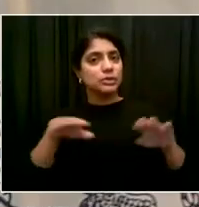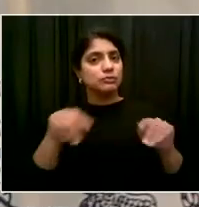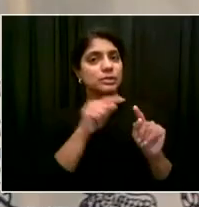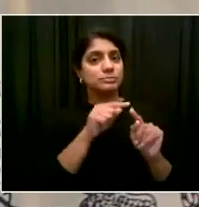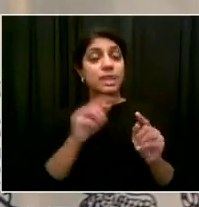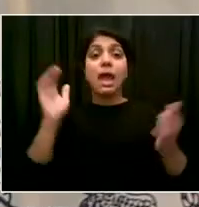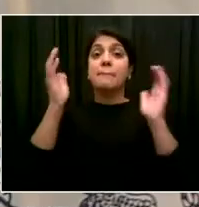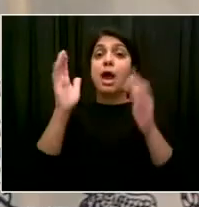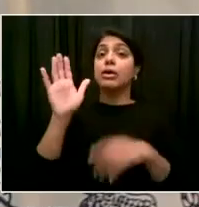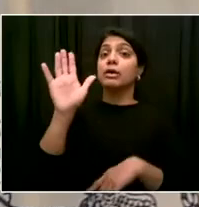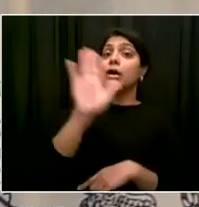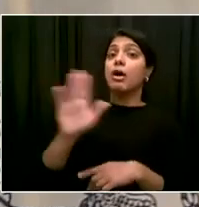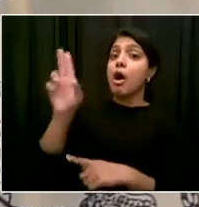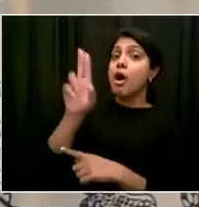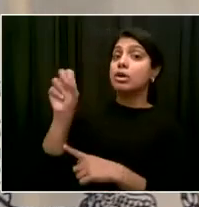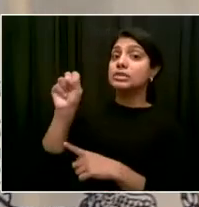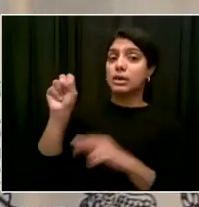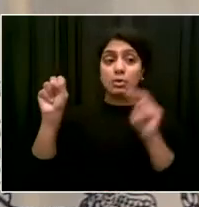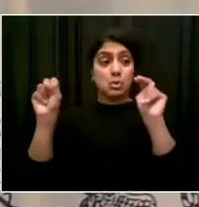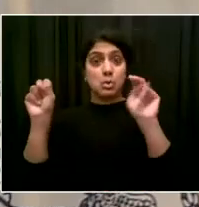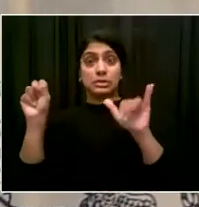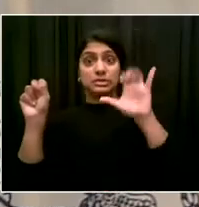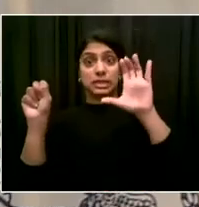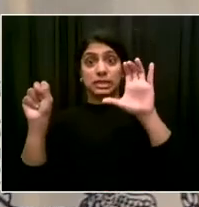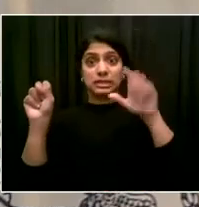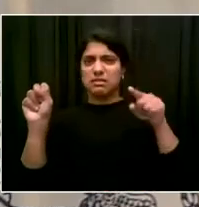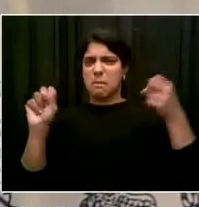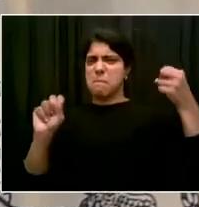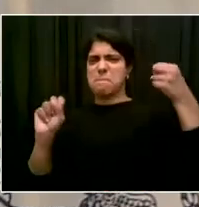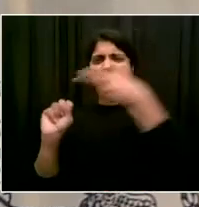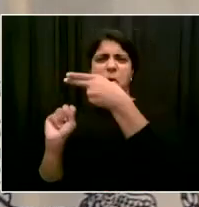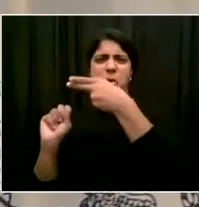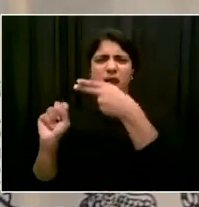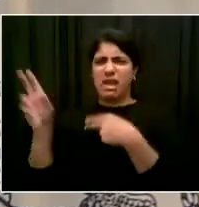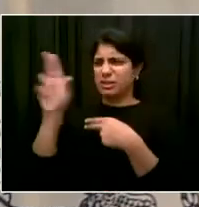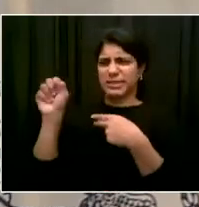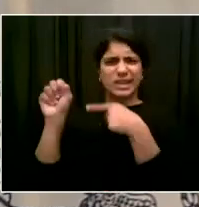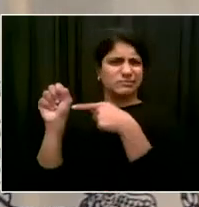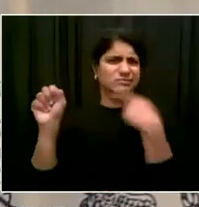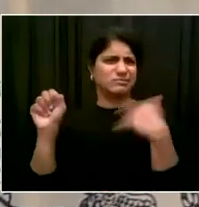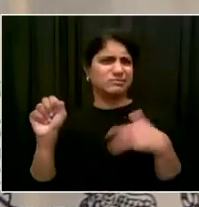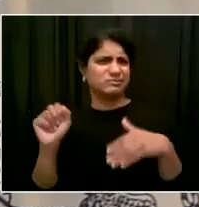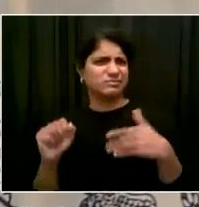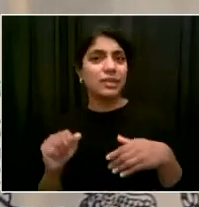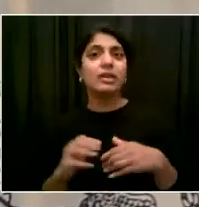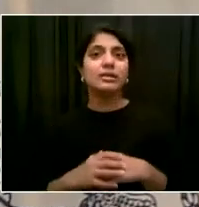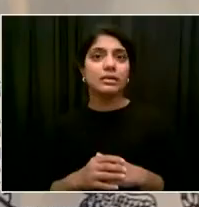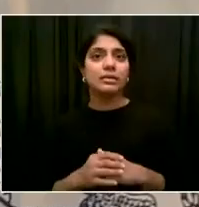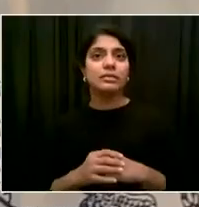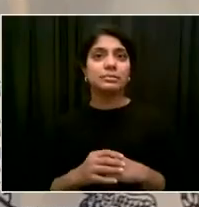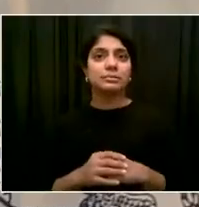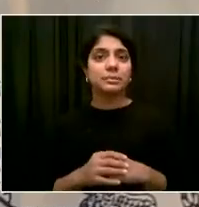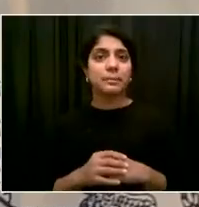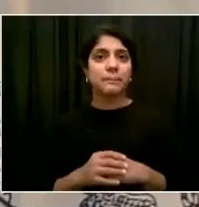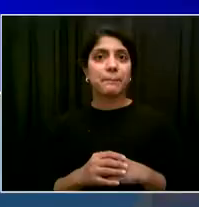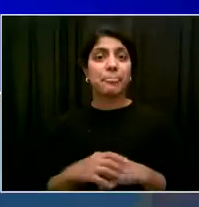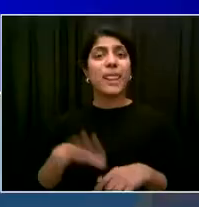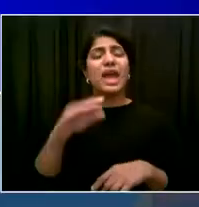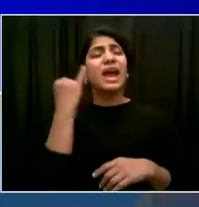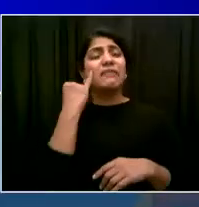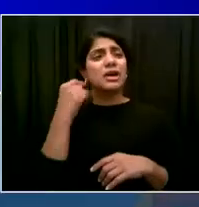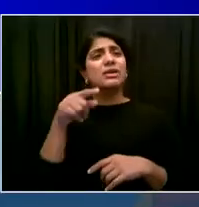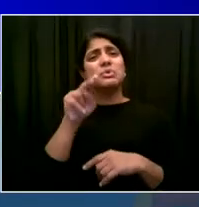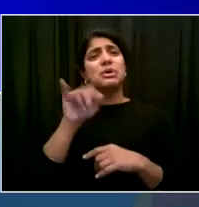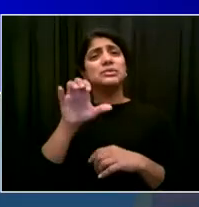so many other places, but we got to double down. And one of the ways to double down is with boosters. Boosters are absolutely